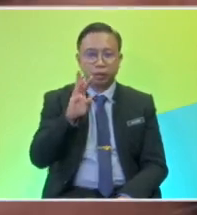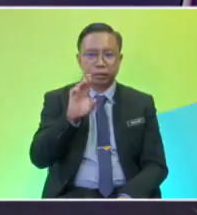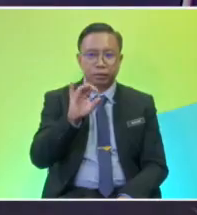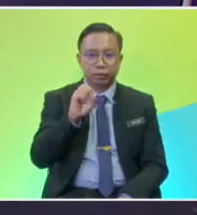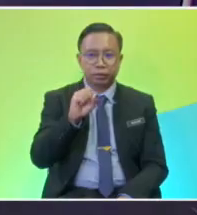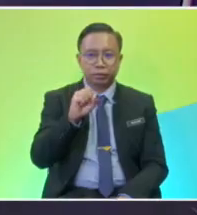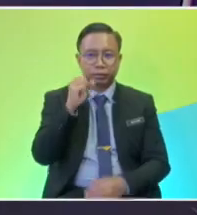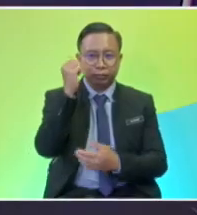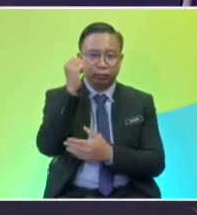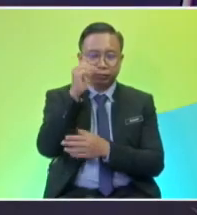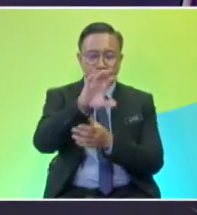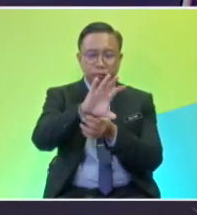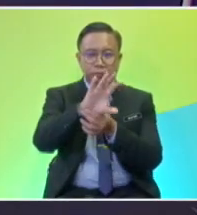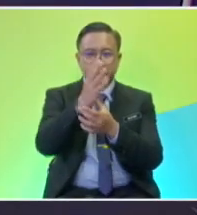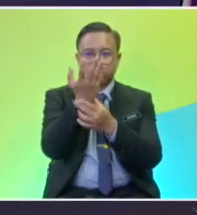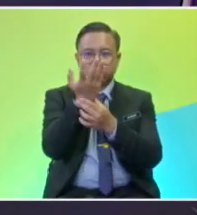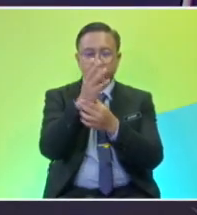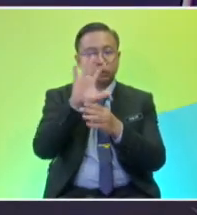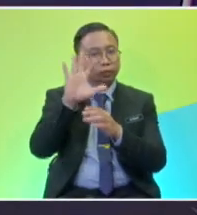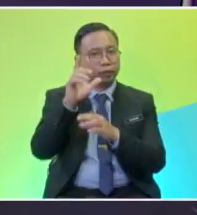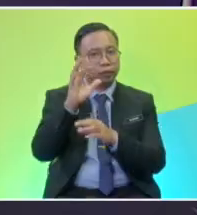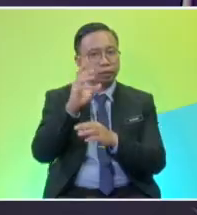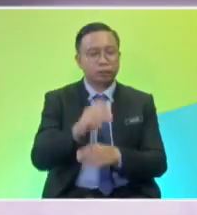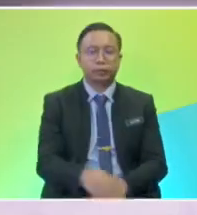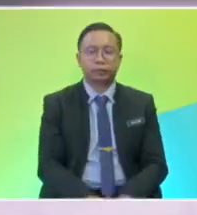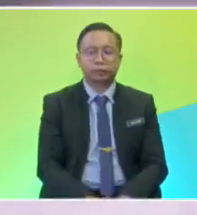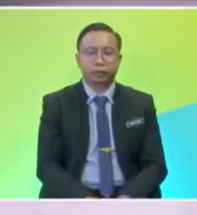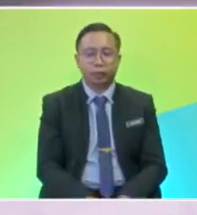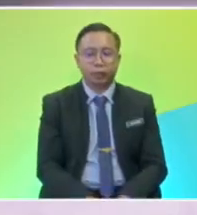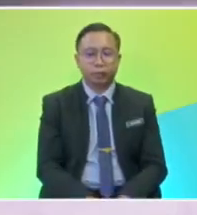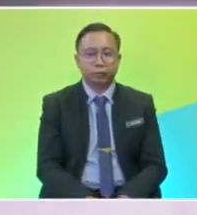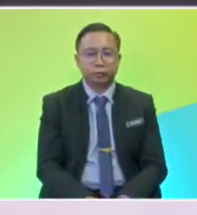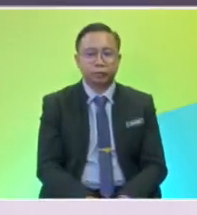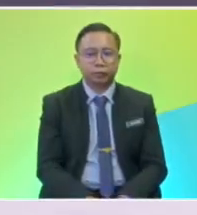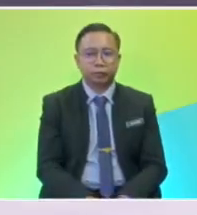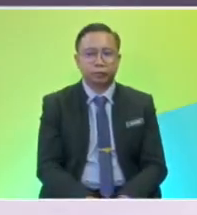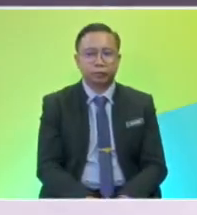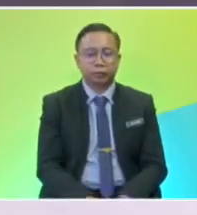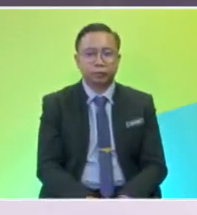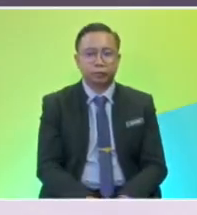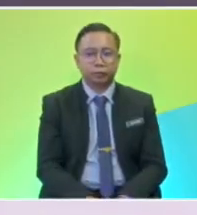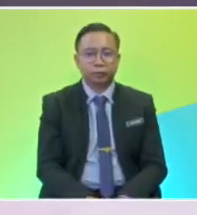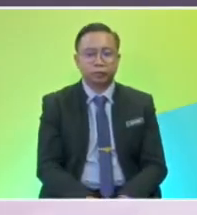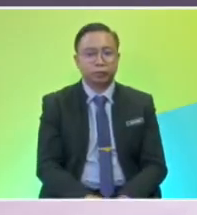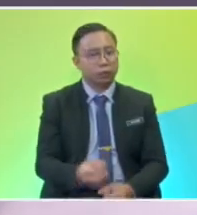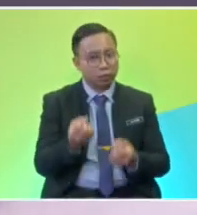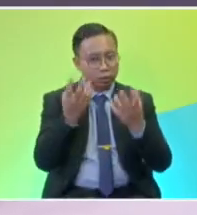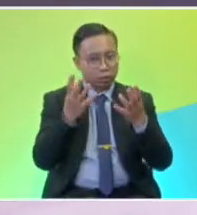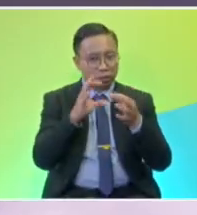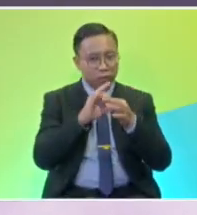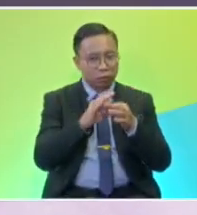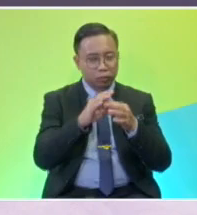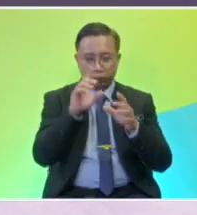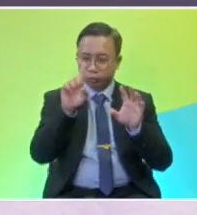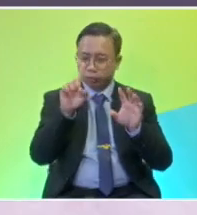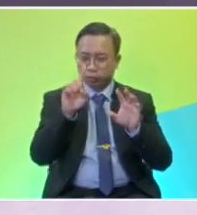can move your fingers. How about fingers? Fingers, that's a lot. Just put for one finger.